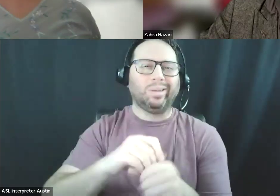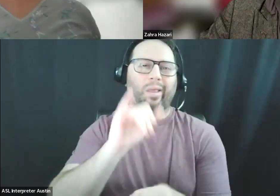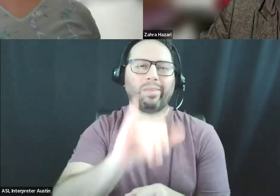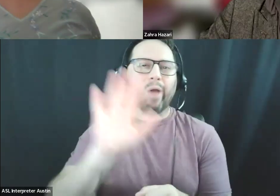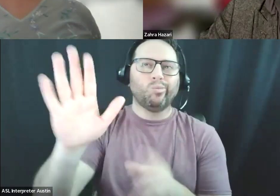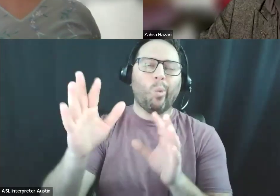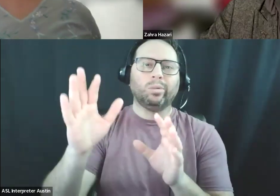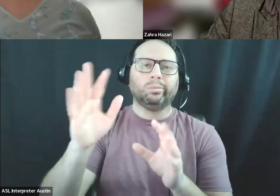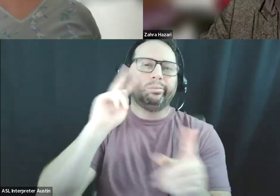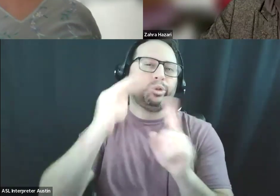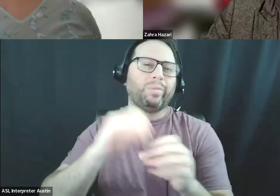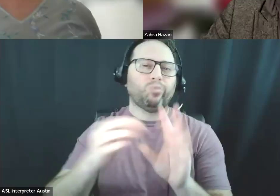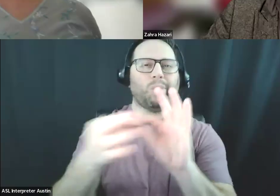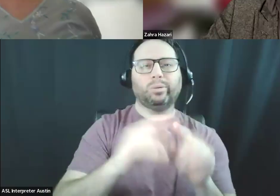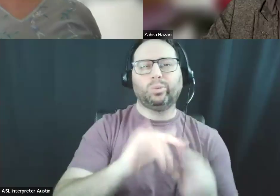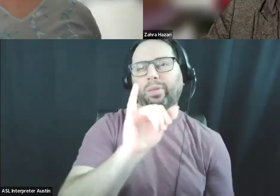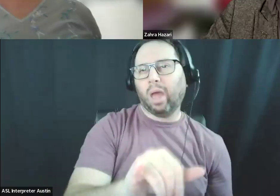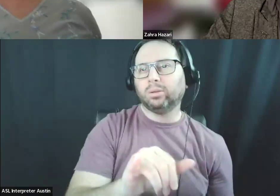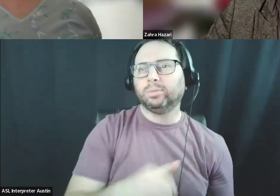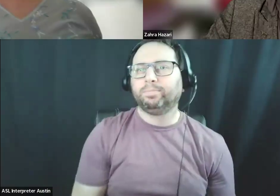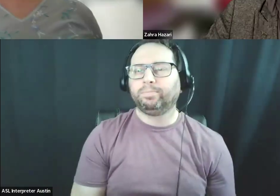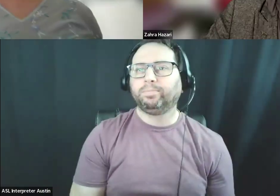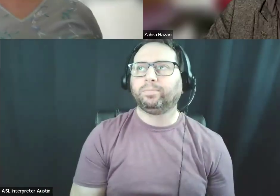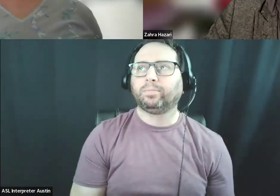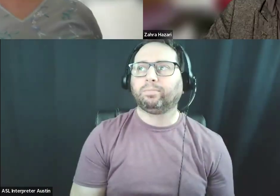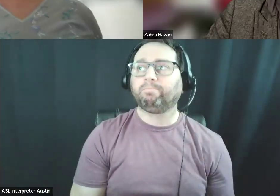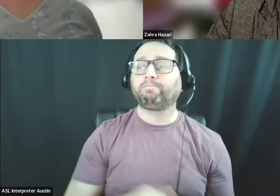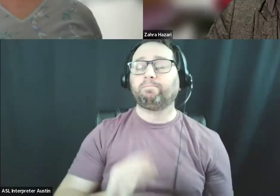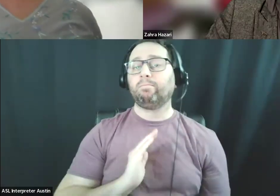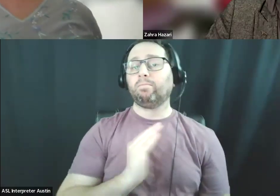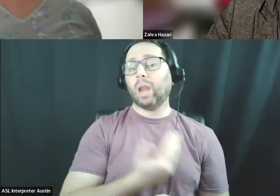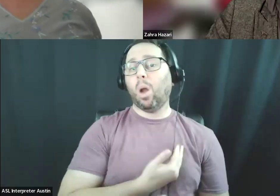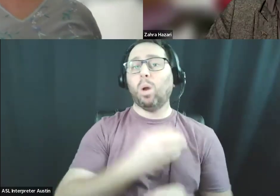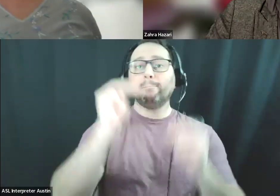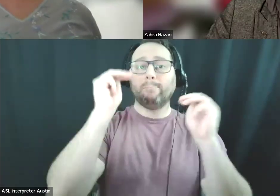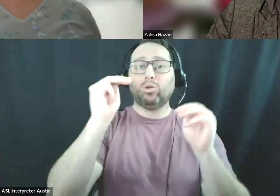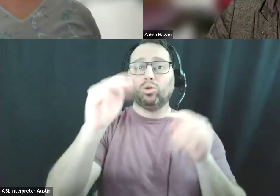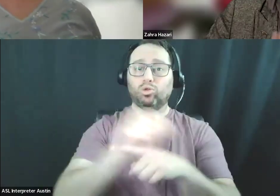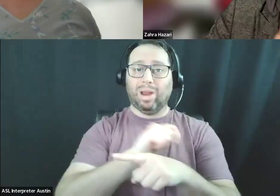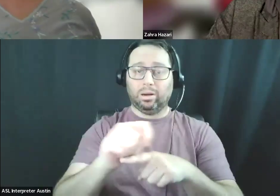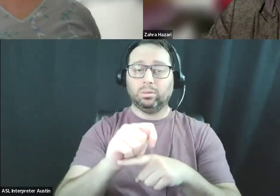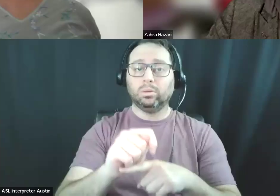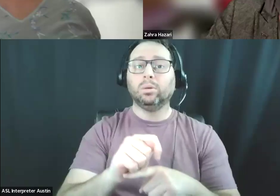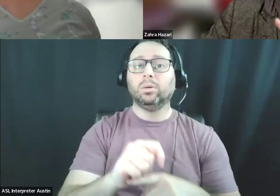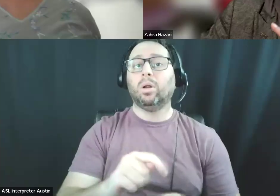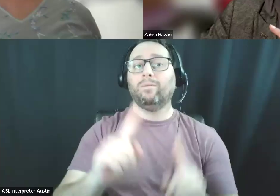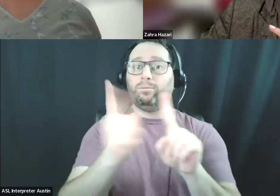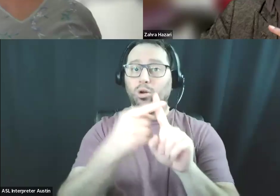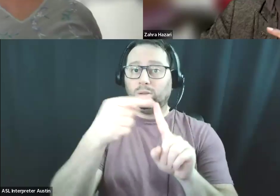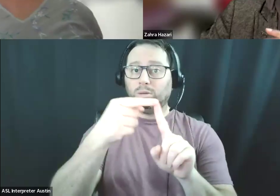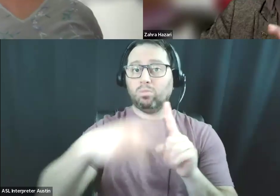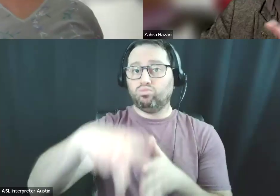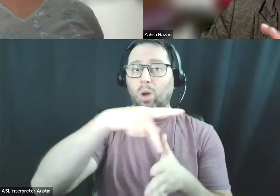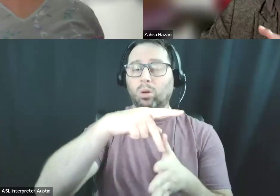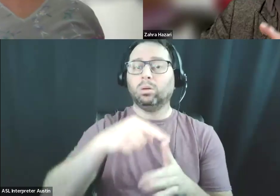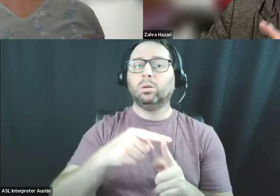well? So, so our mentor training had to do with like, first of all, getting the right mentors, right?